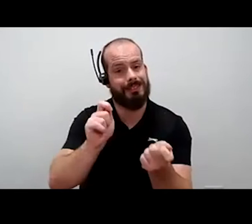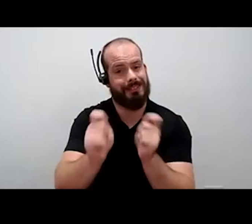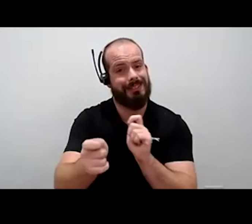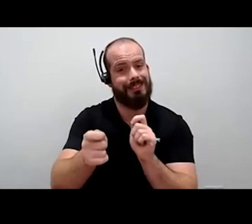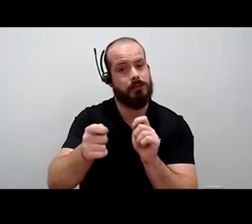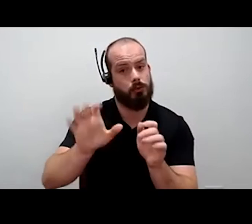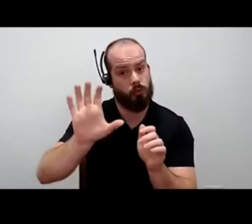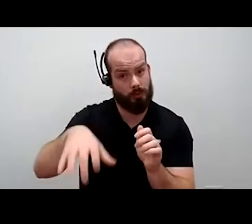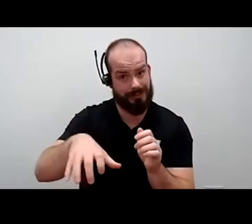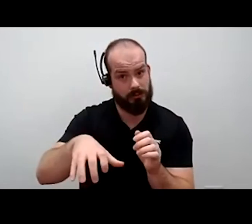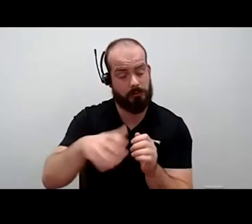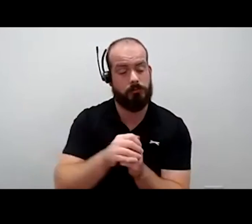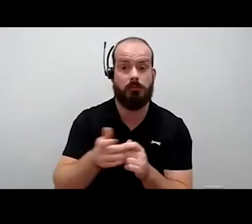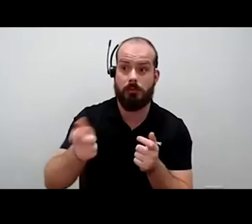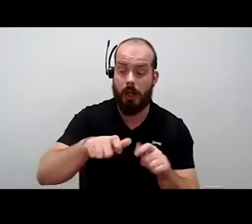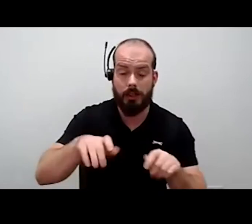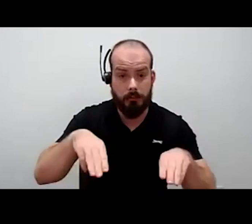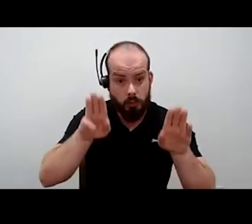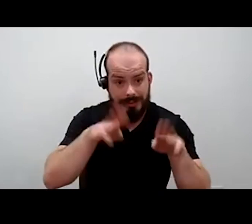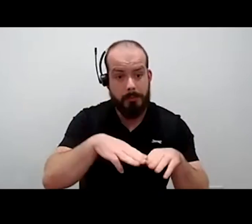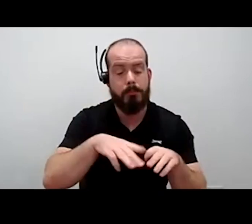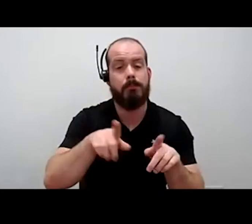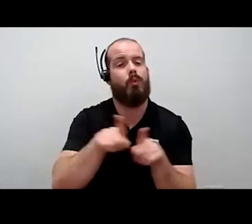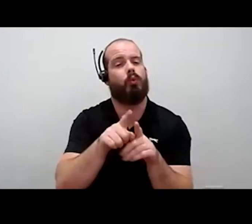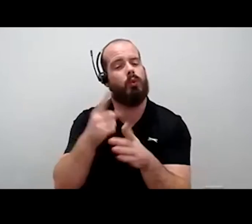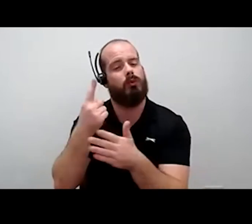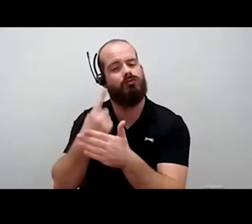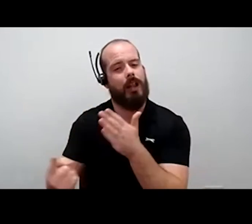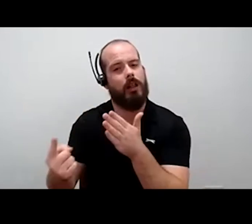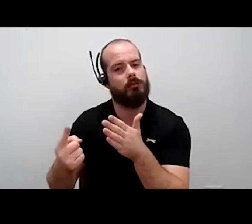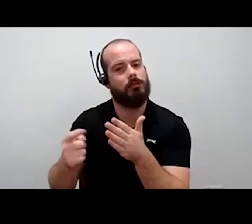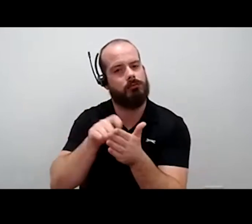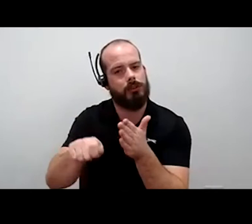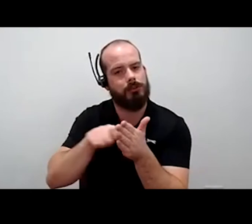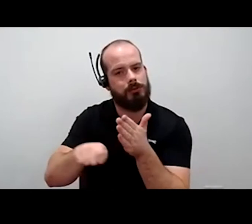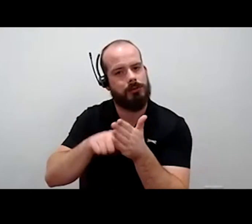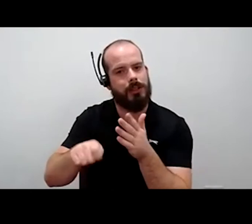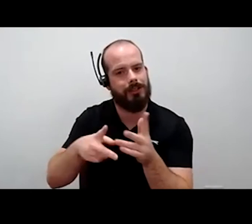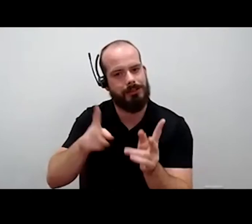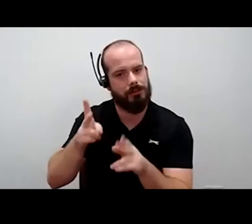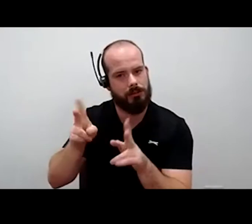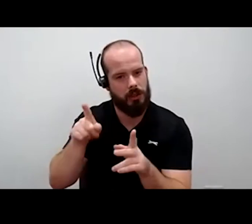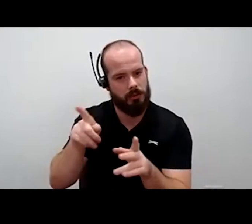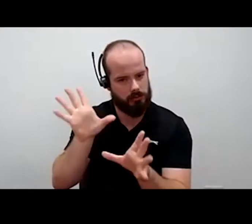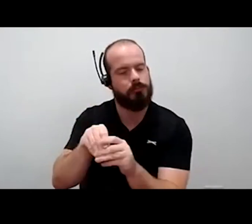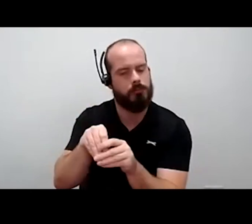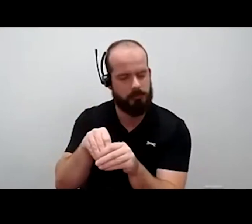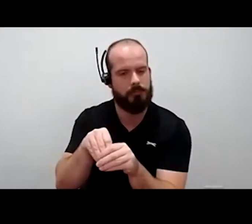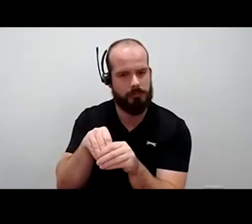School, the Science Museum, and as a freelance writer and editor. And she